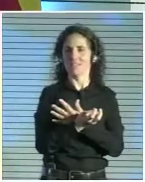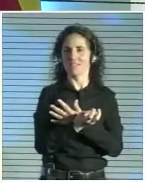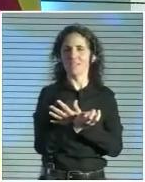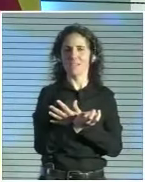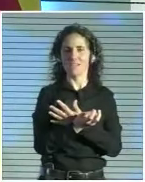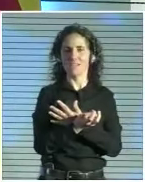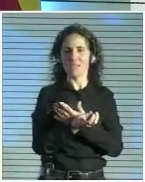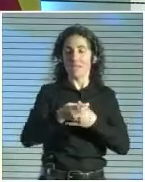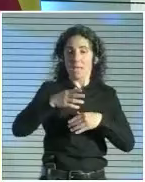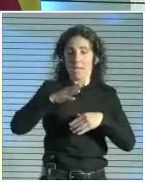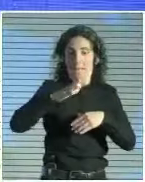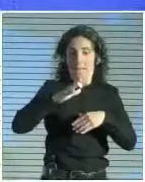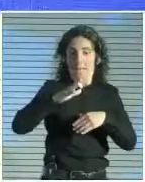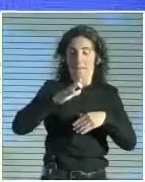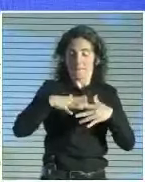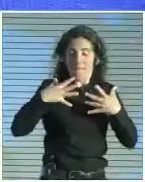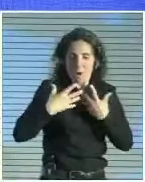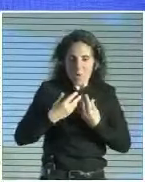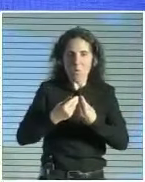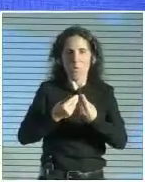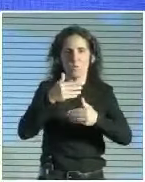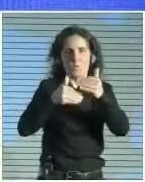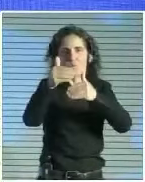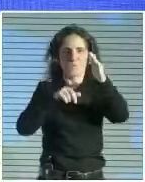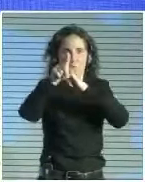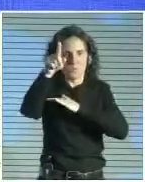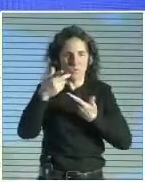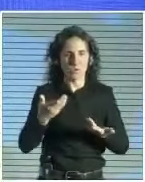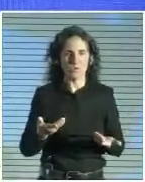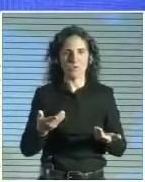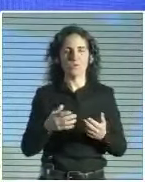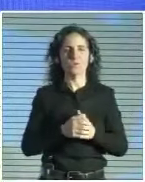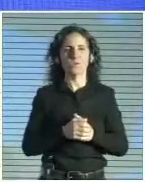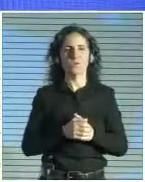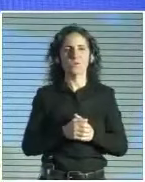Yeah, most definitely. As you witnessed last year, we held the